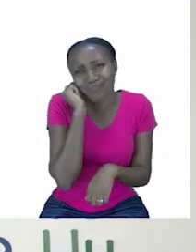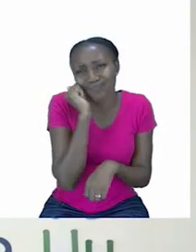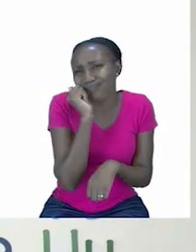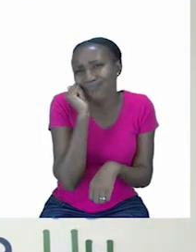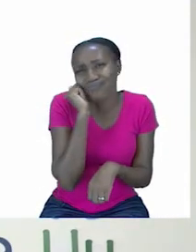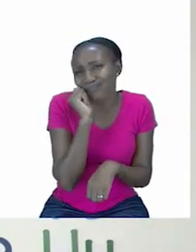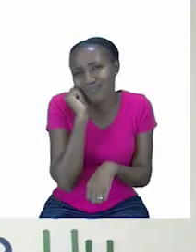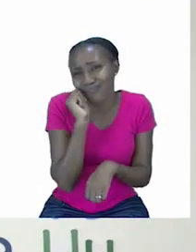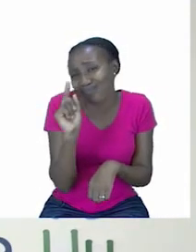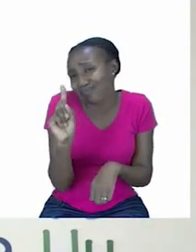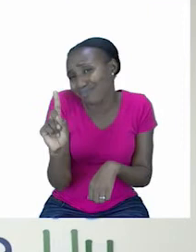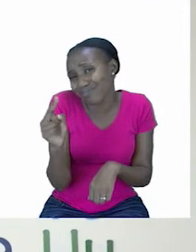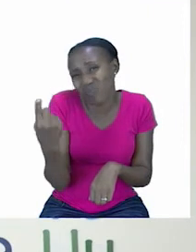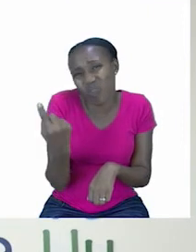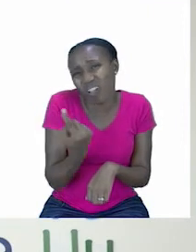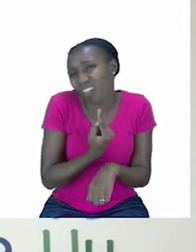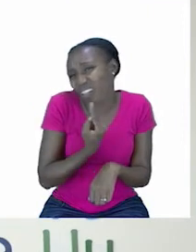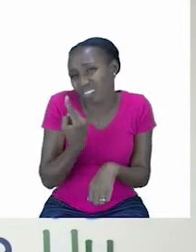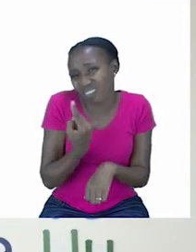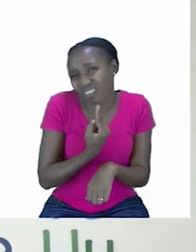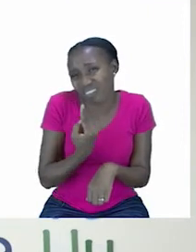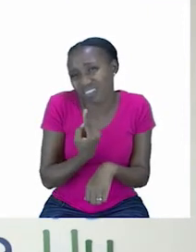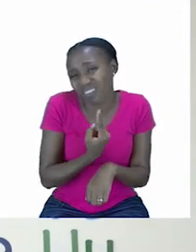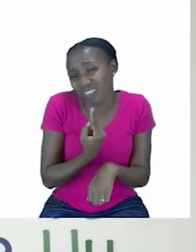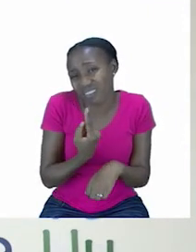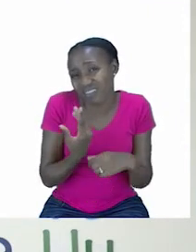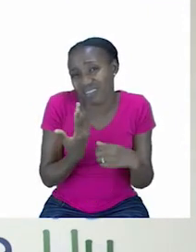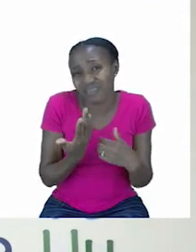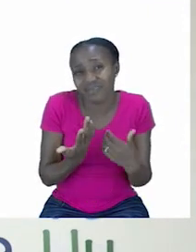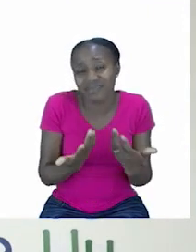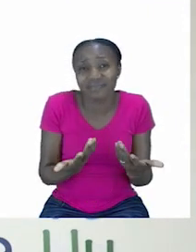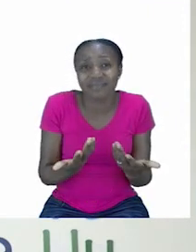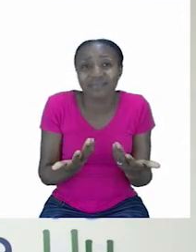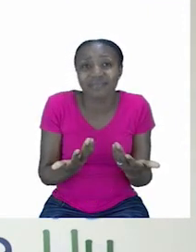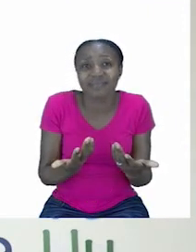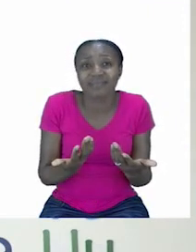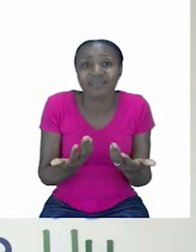1. But there are many things that stand alone. Like 1